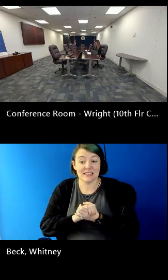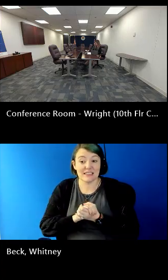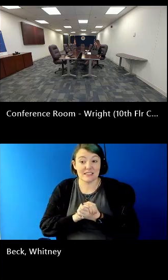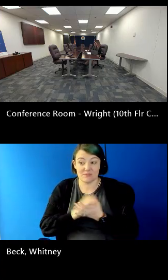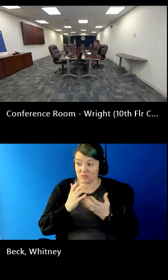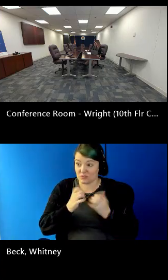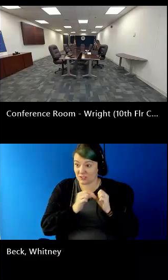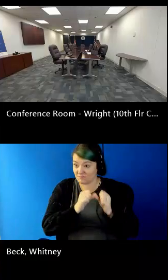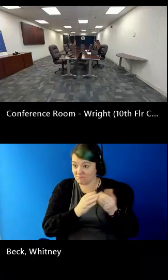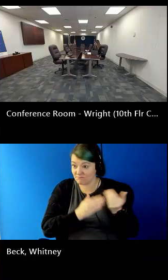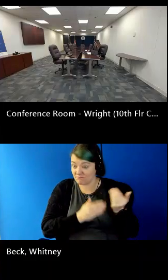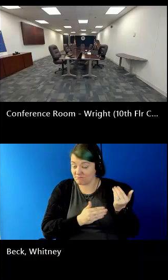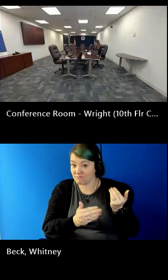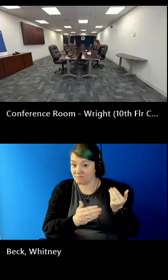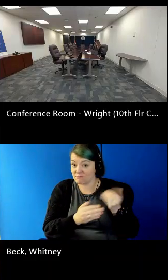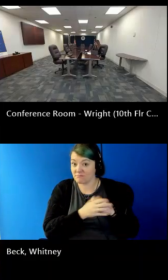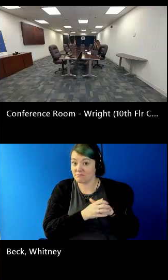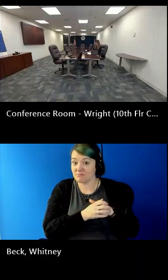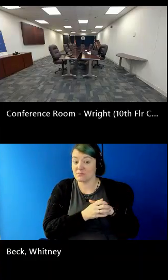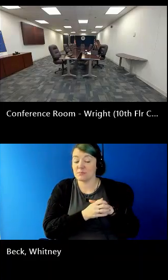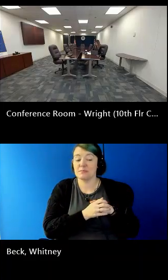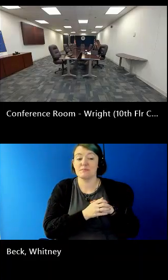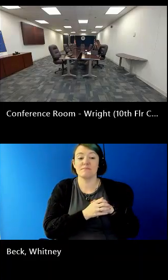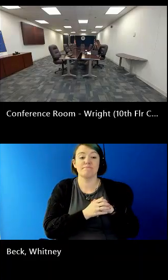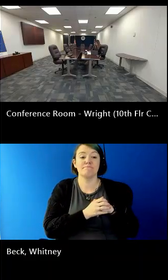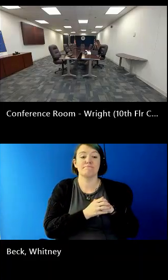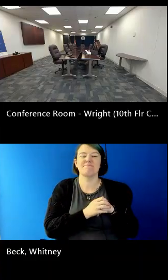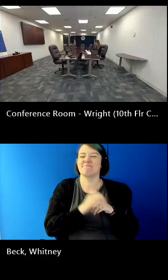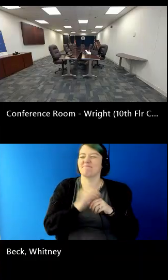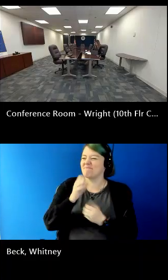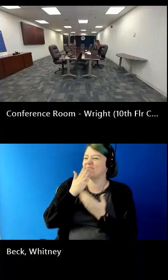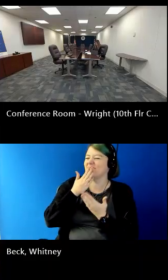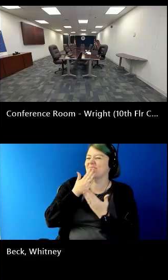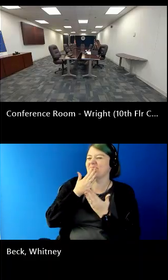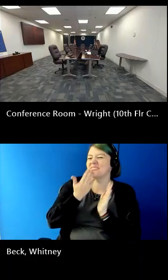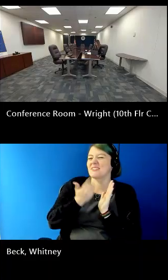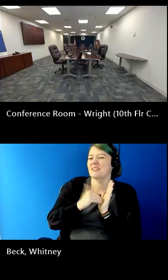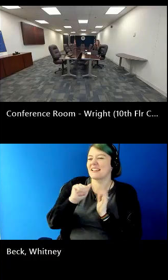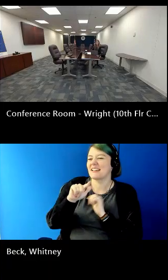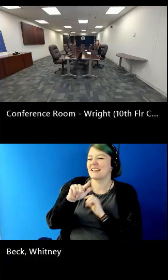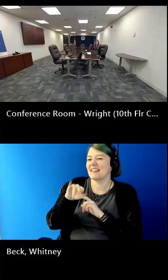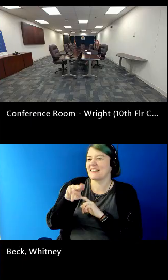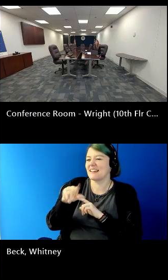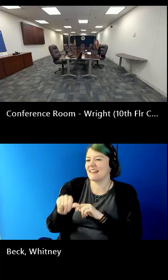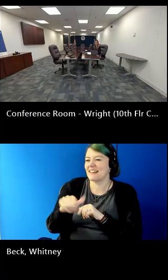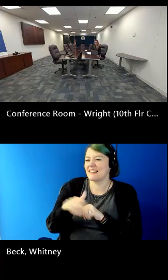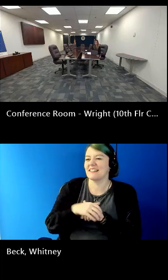forward? Yes, that sounds good. Thank you again, Alaina. Thank you, Amanda.